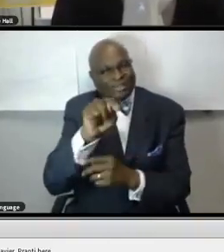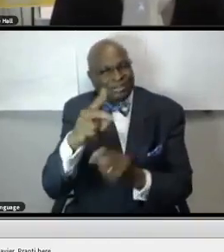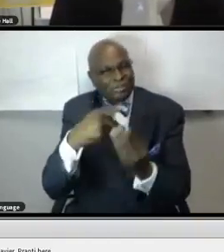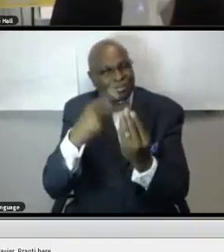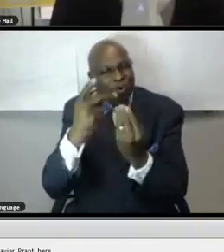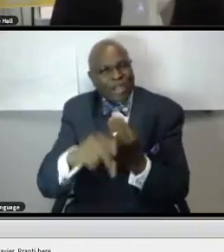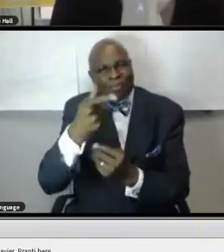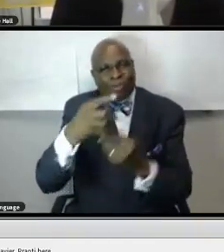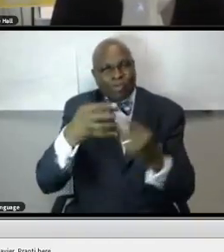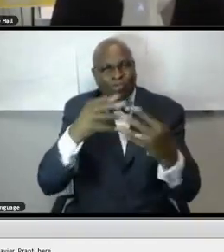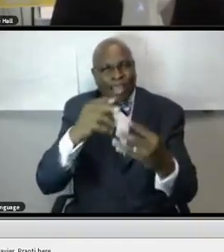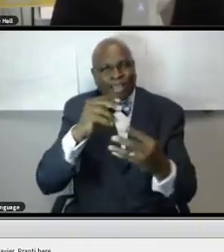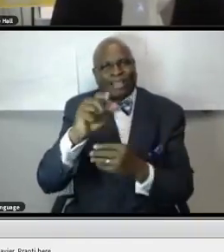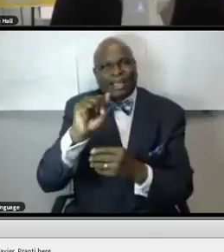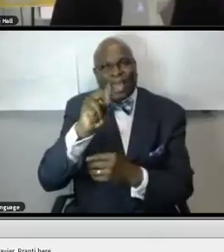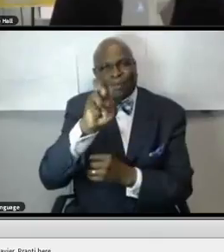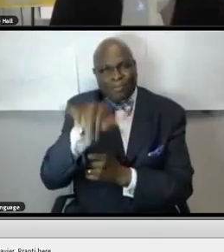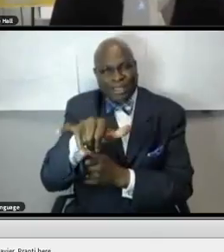Indigenous.